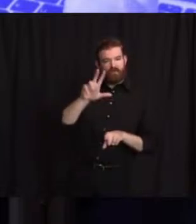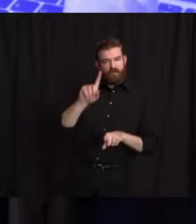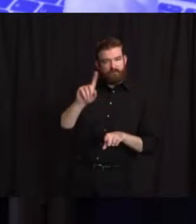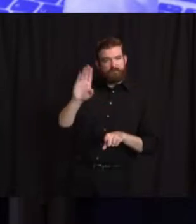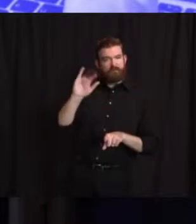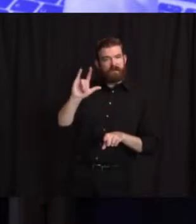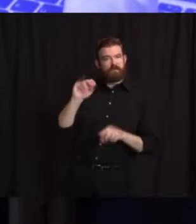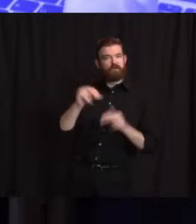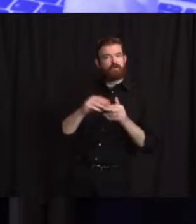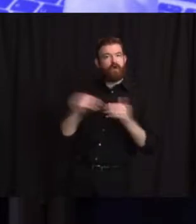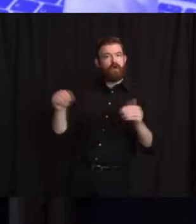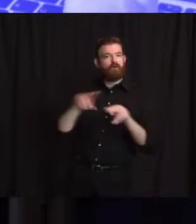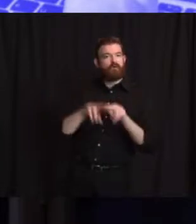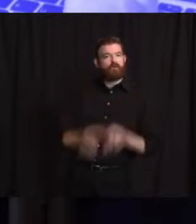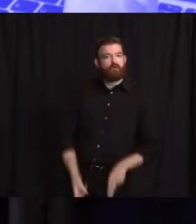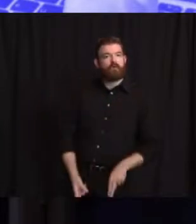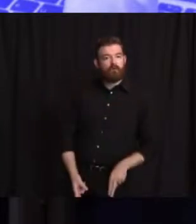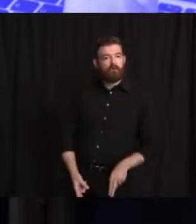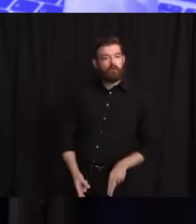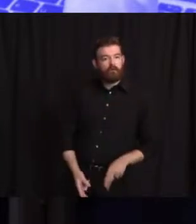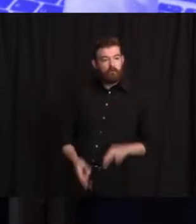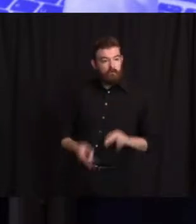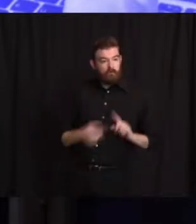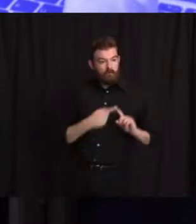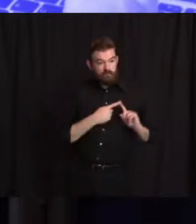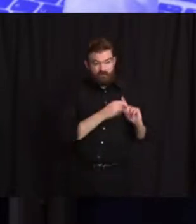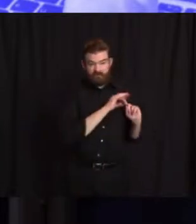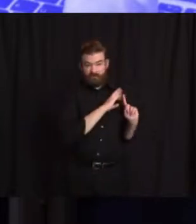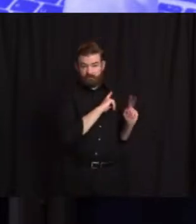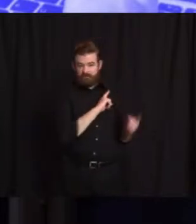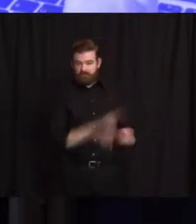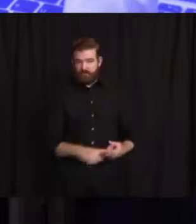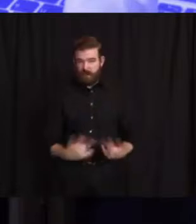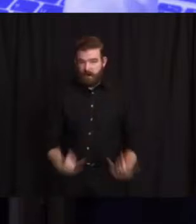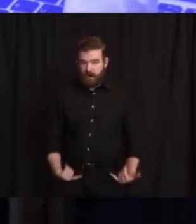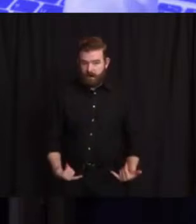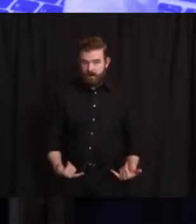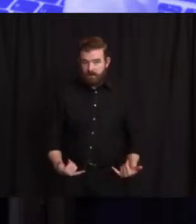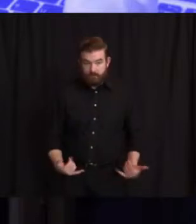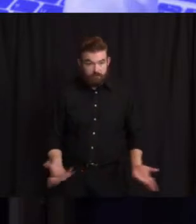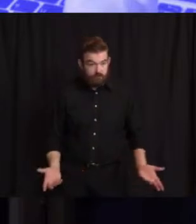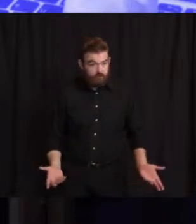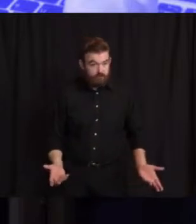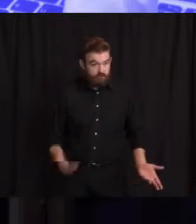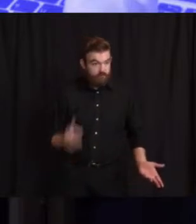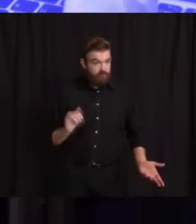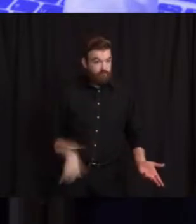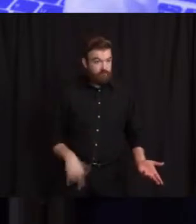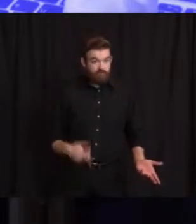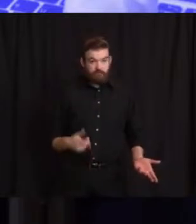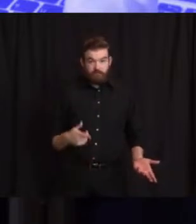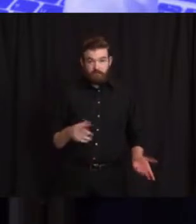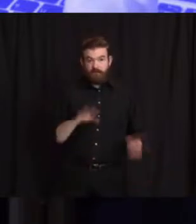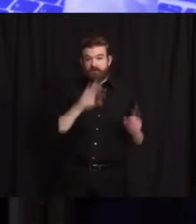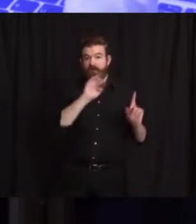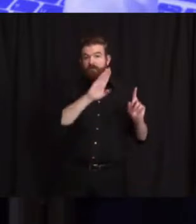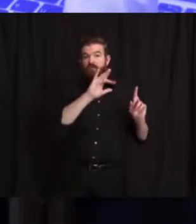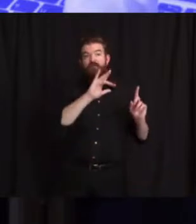in February. Governor's budget message, Sorry, right? That yep. was as of late February? Right, February 25th. So